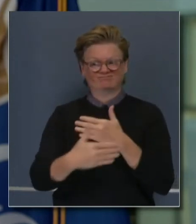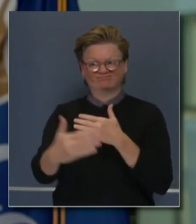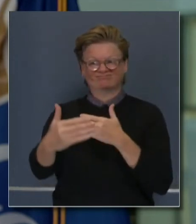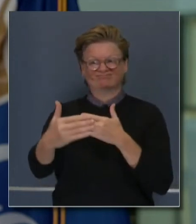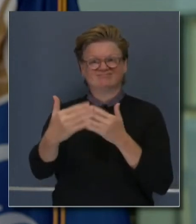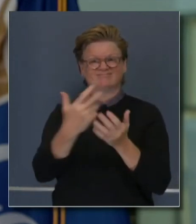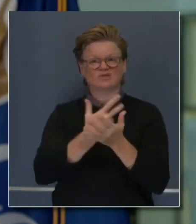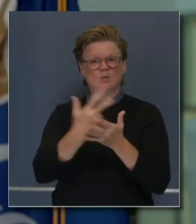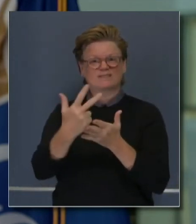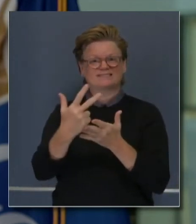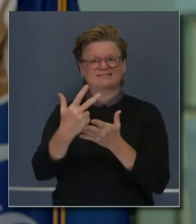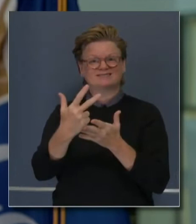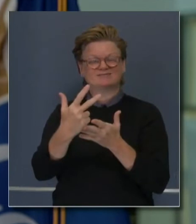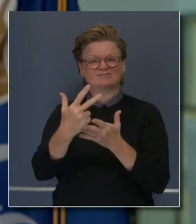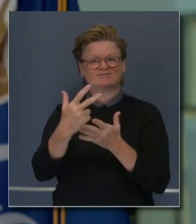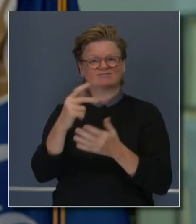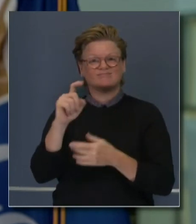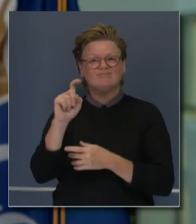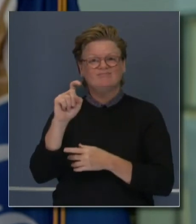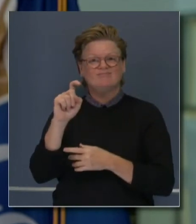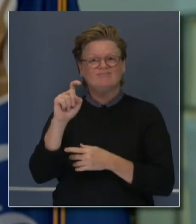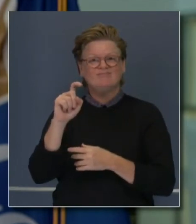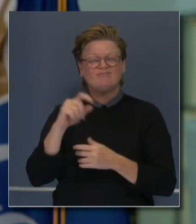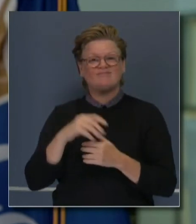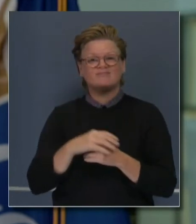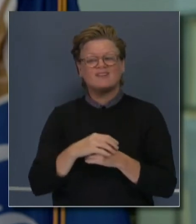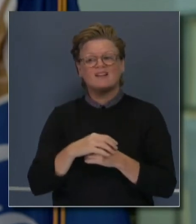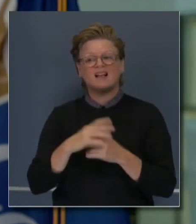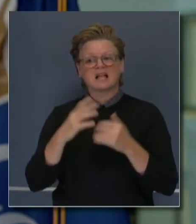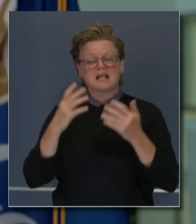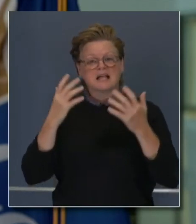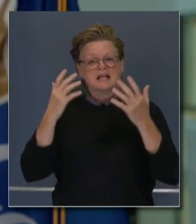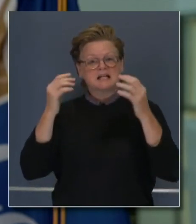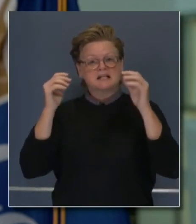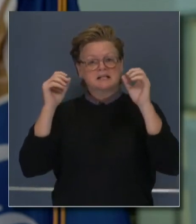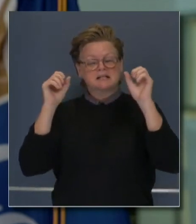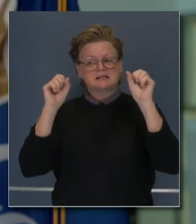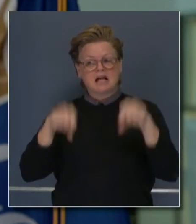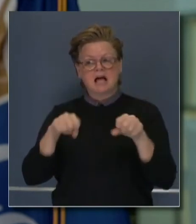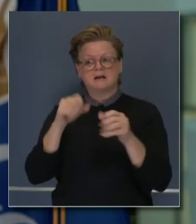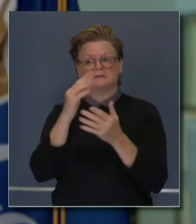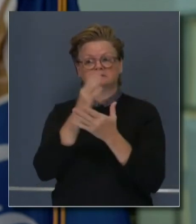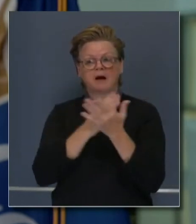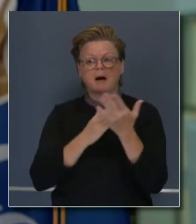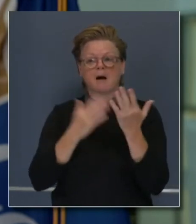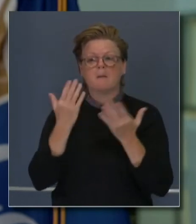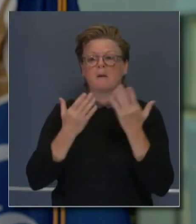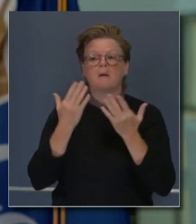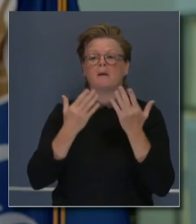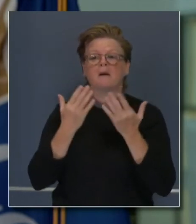these categories, will any counties be affected on Monday so that they